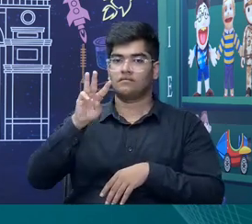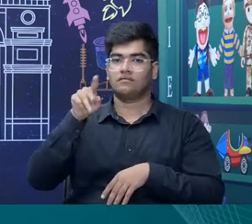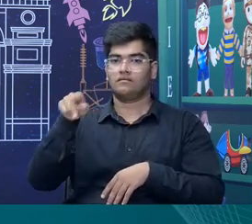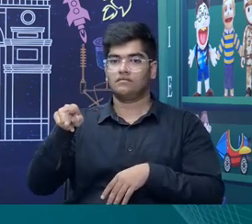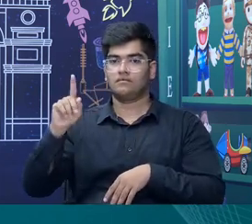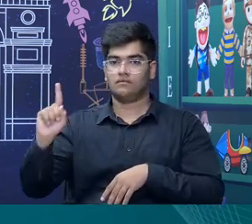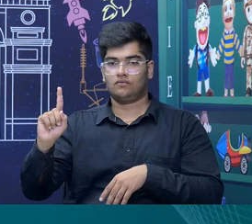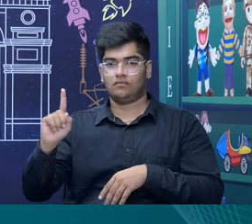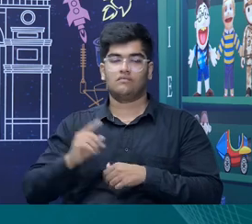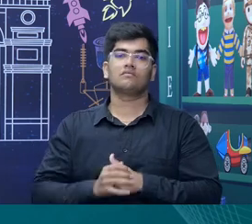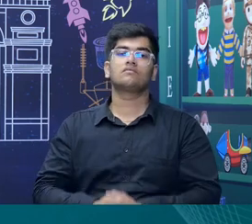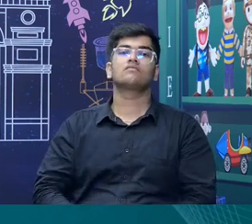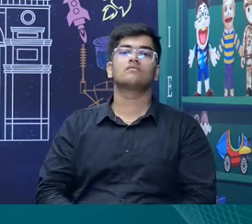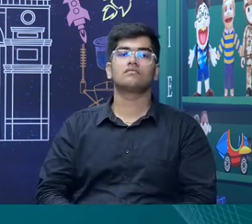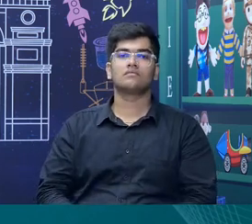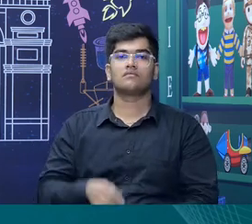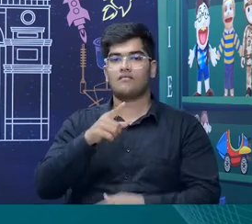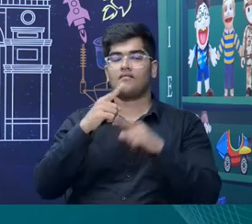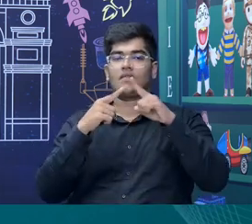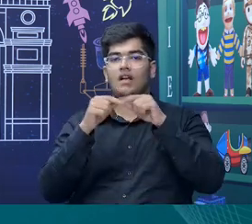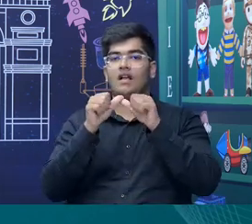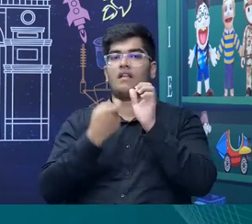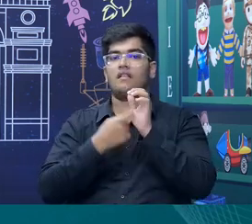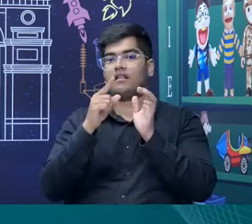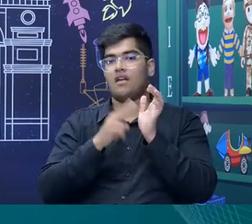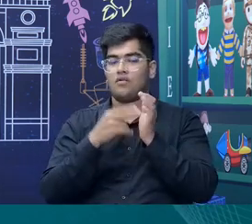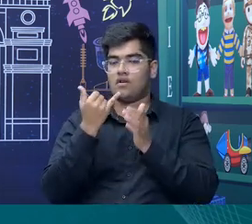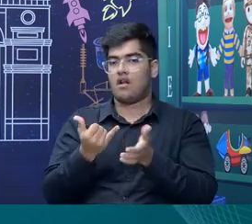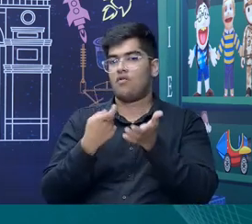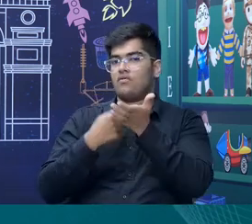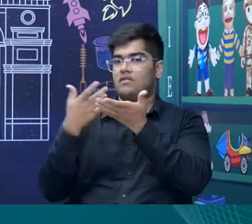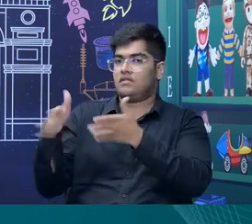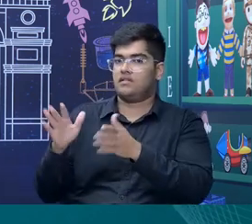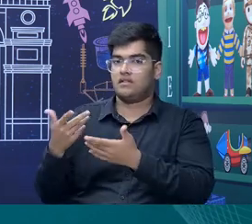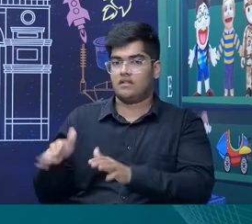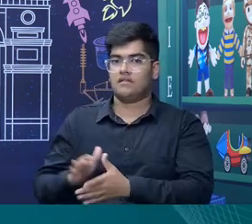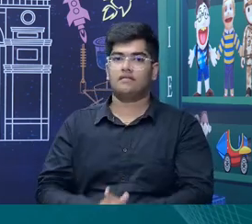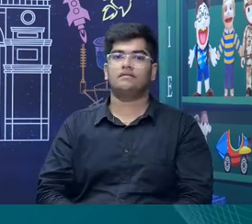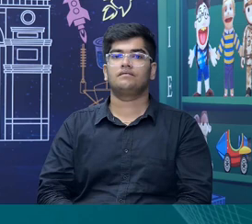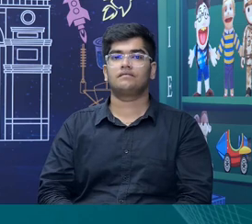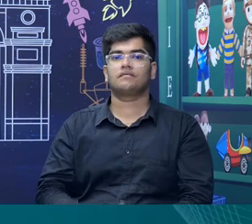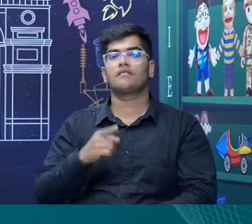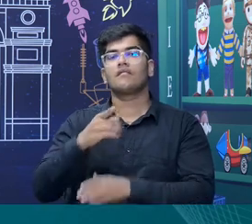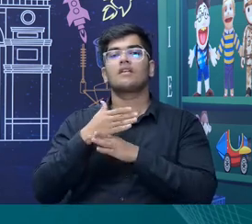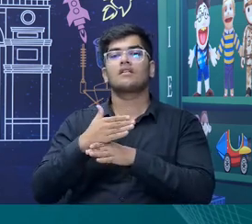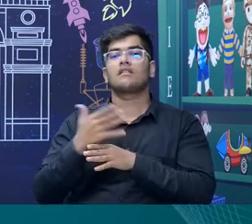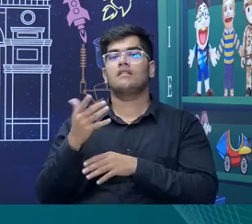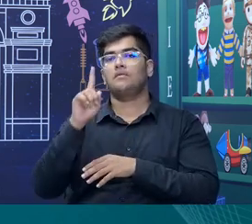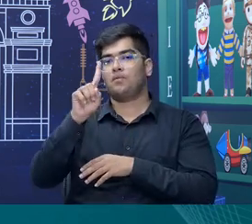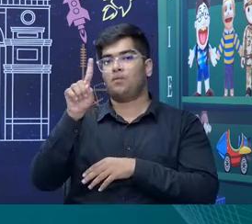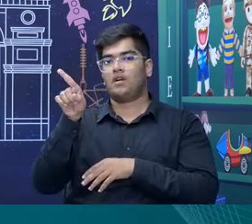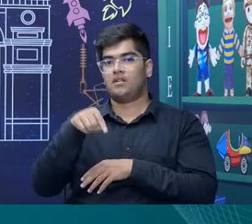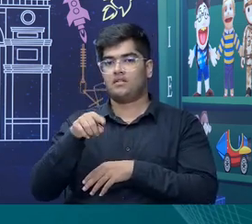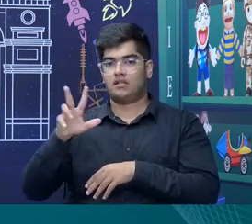retiring tarun so now his share what was his share